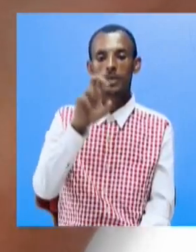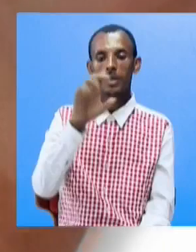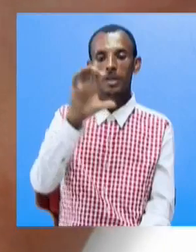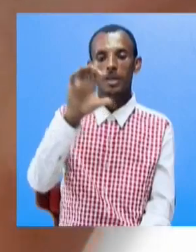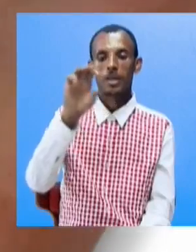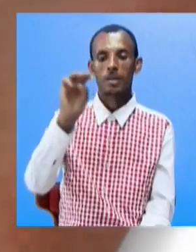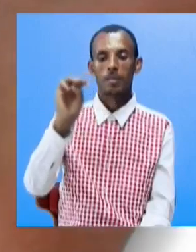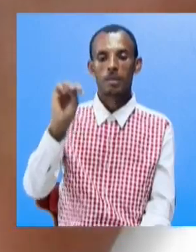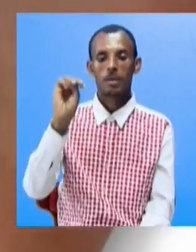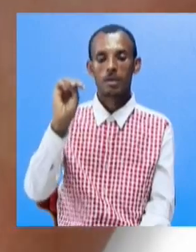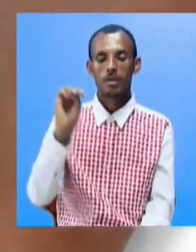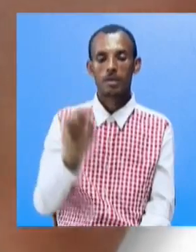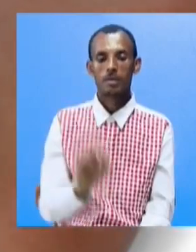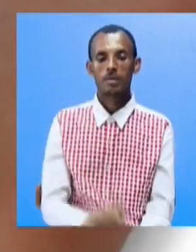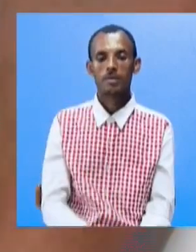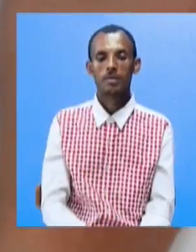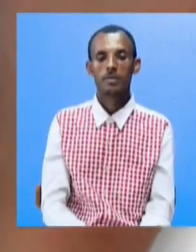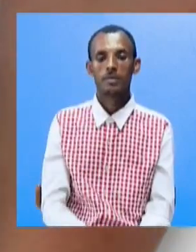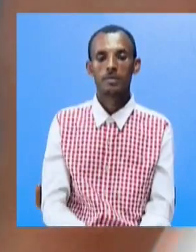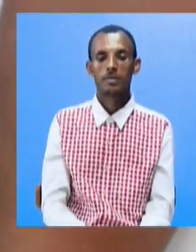centimeter